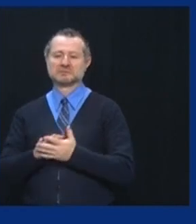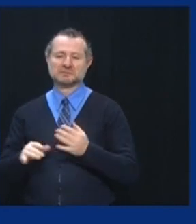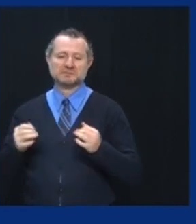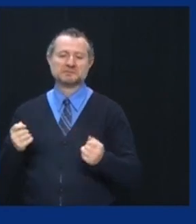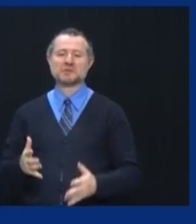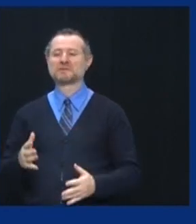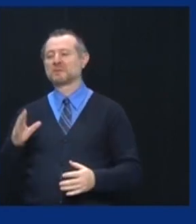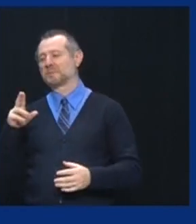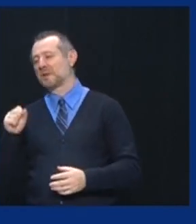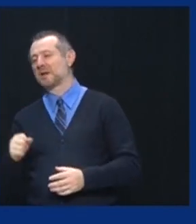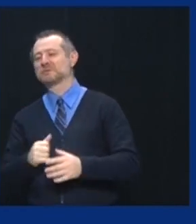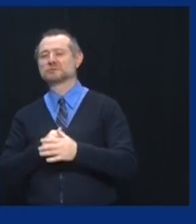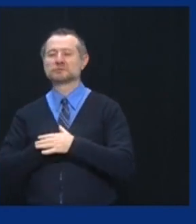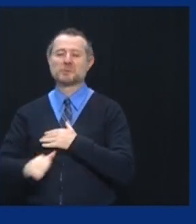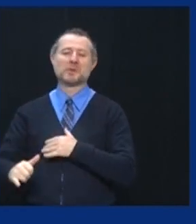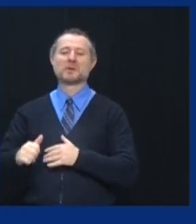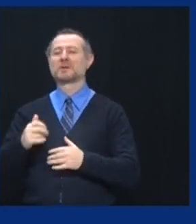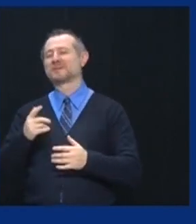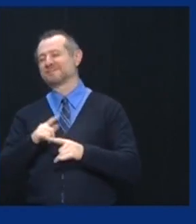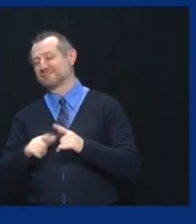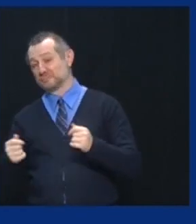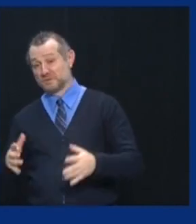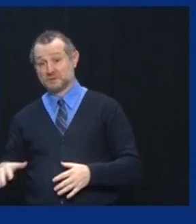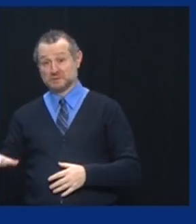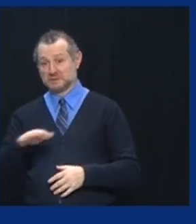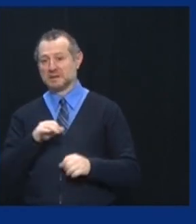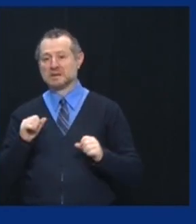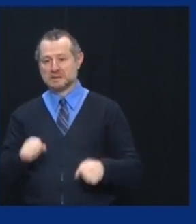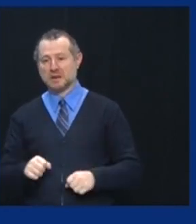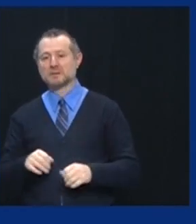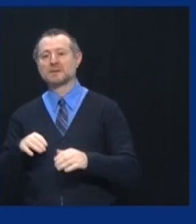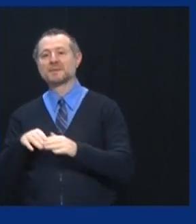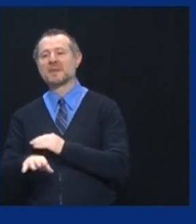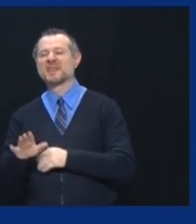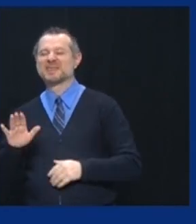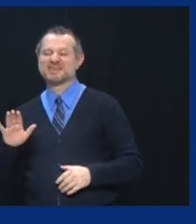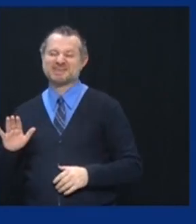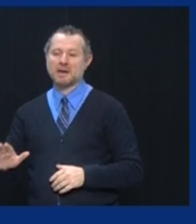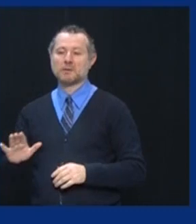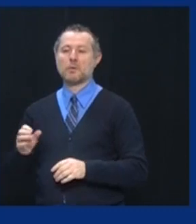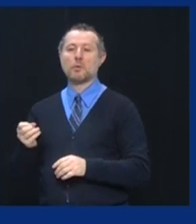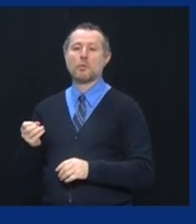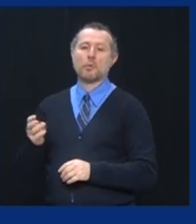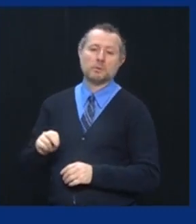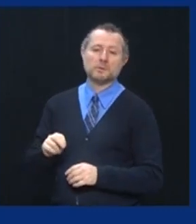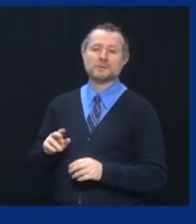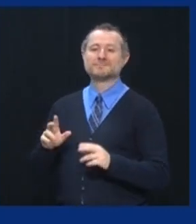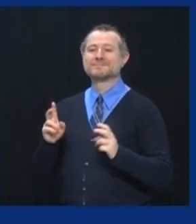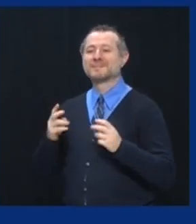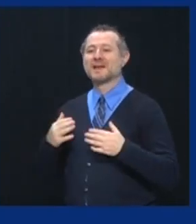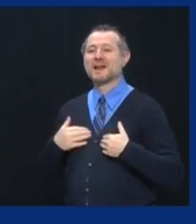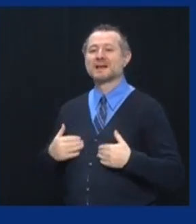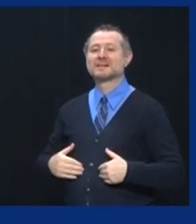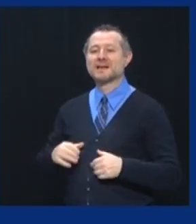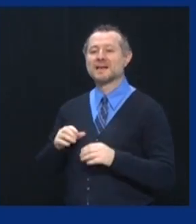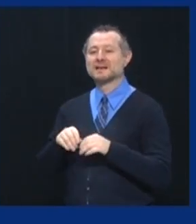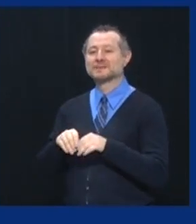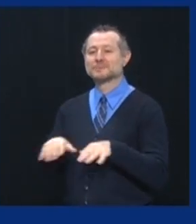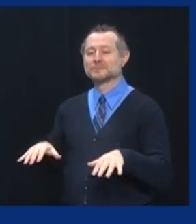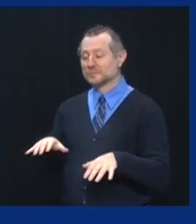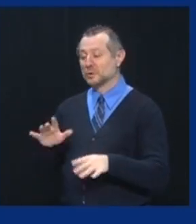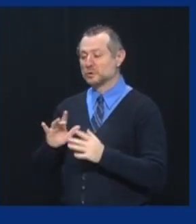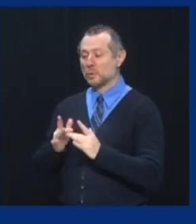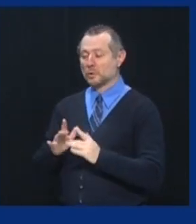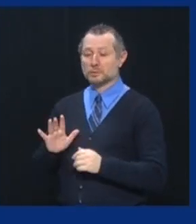of them as can use their own networks, that would be great. Their